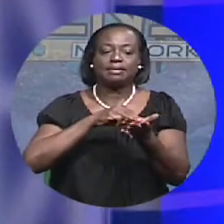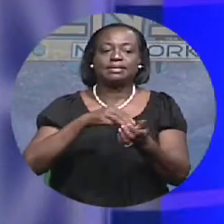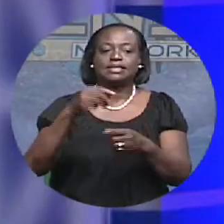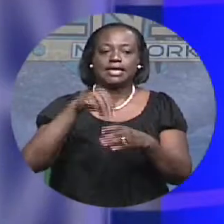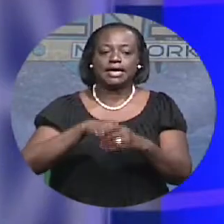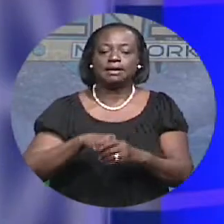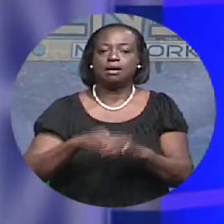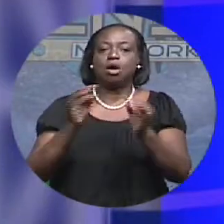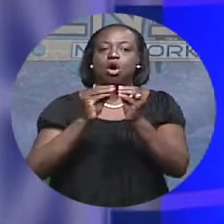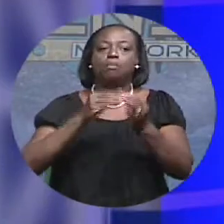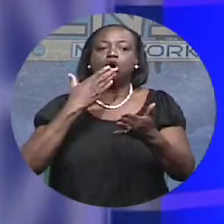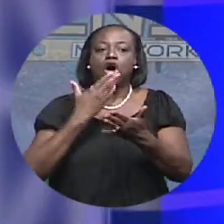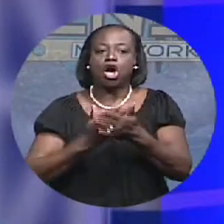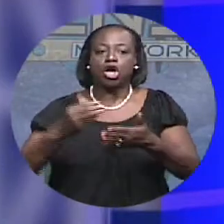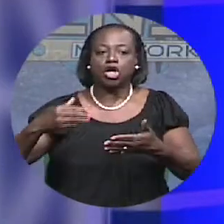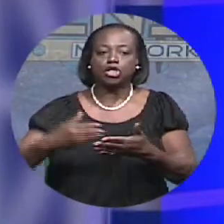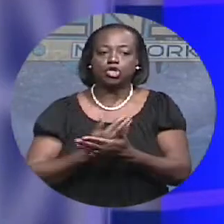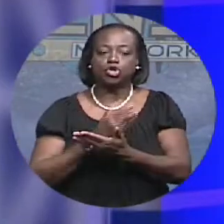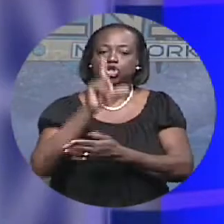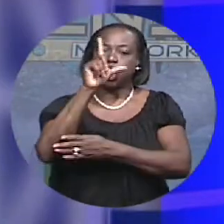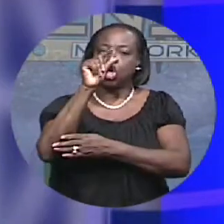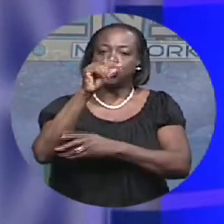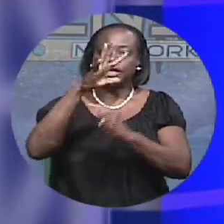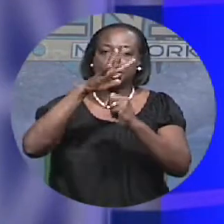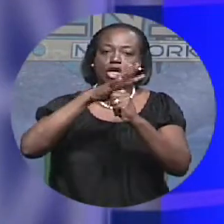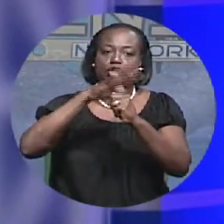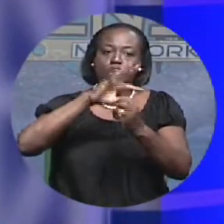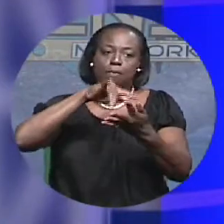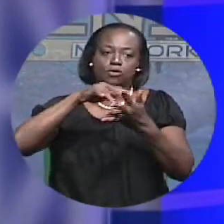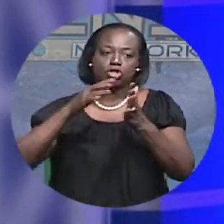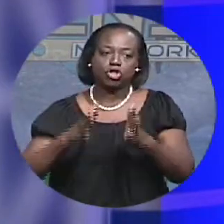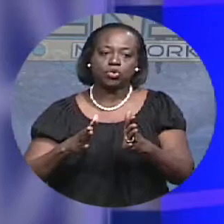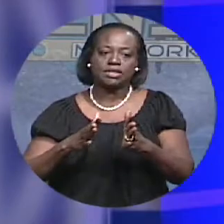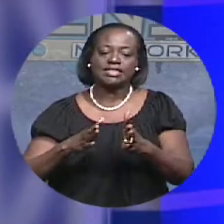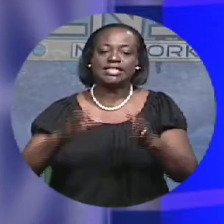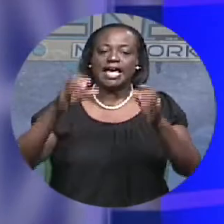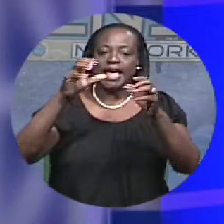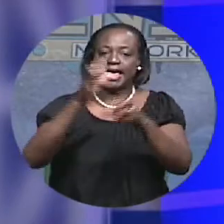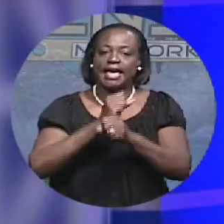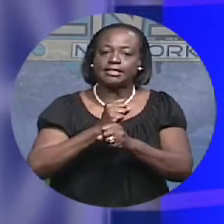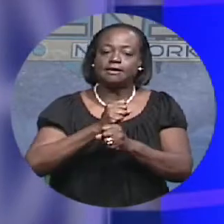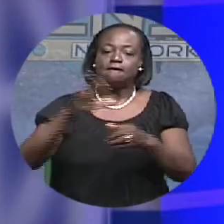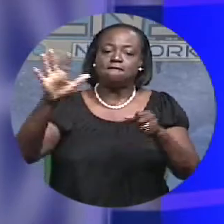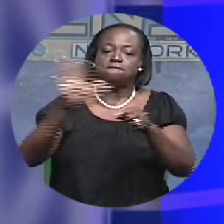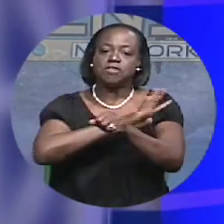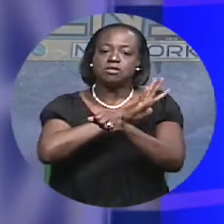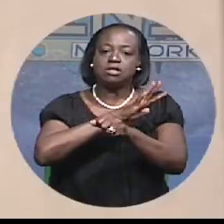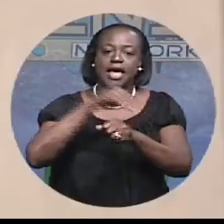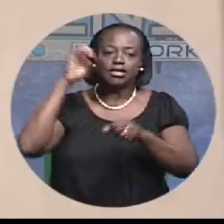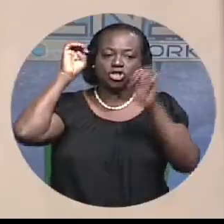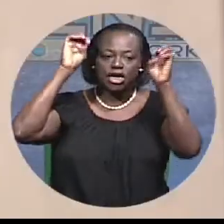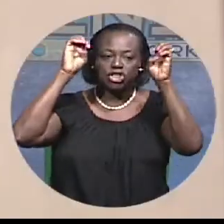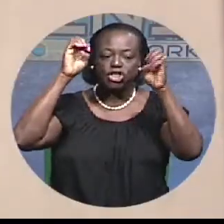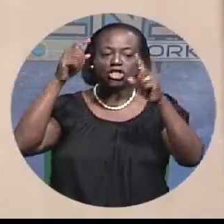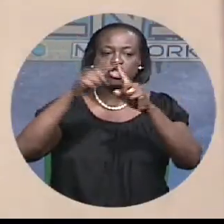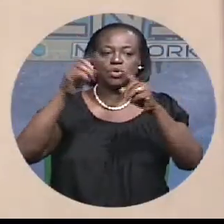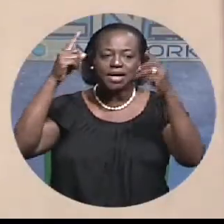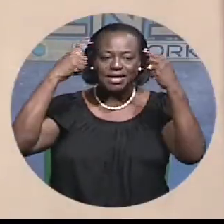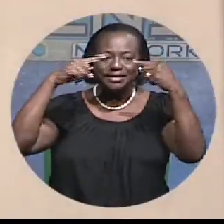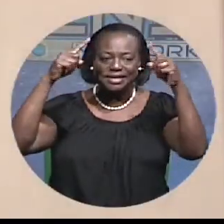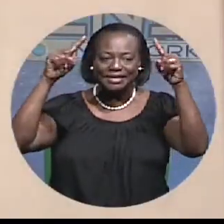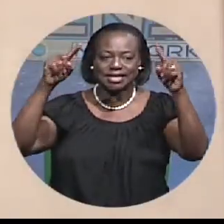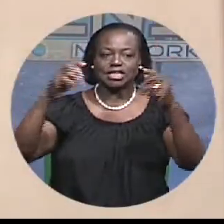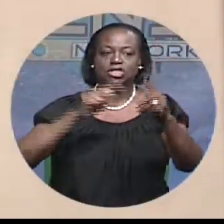More good news in education. 20 top students are the recipients of full scholarships to Success Training College. The scholarships,